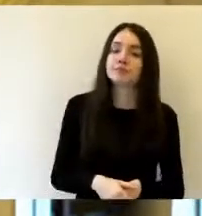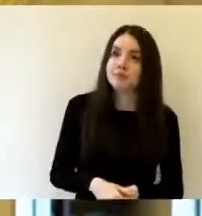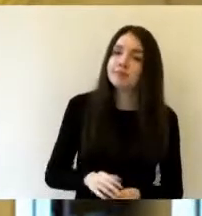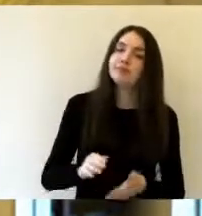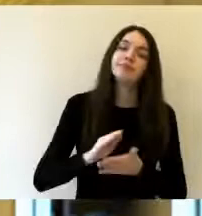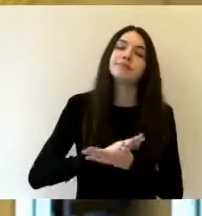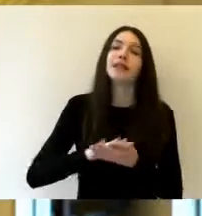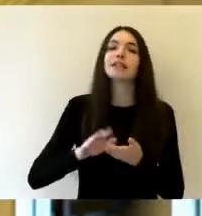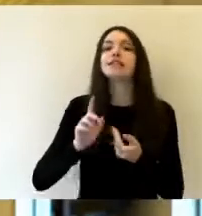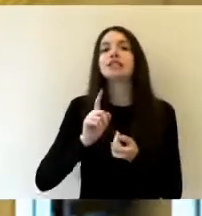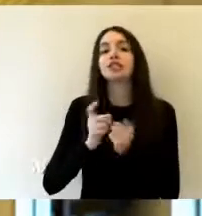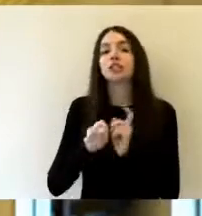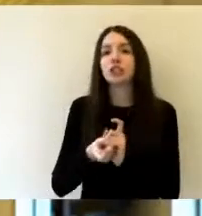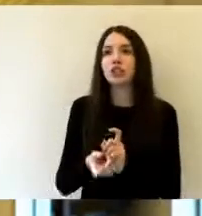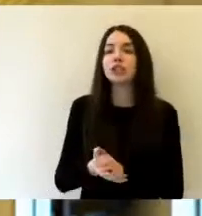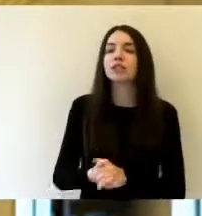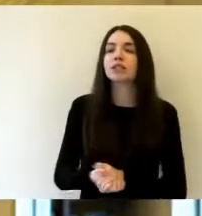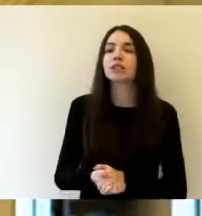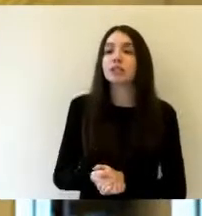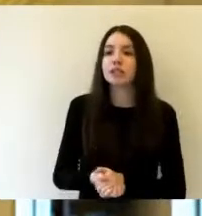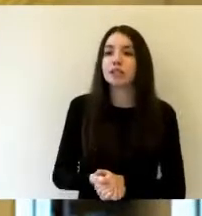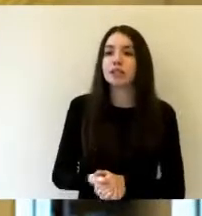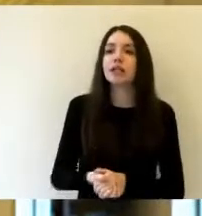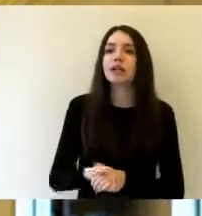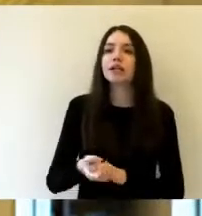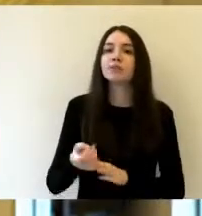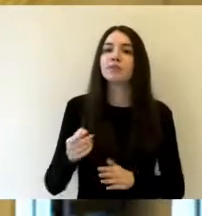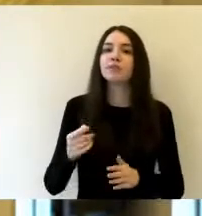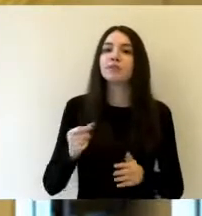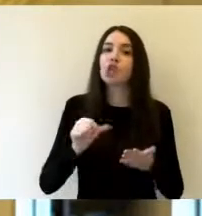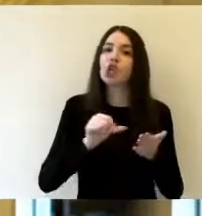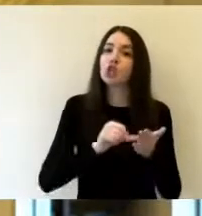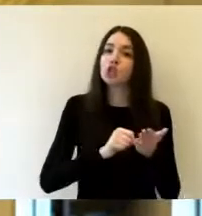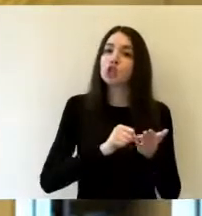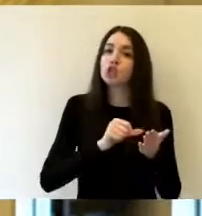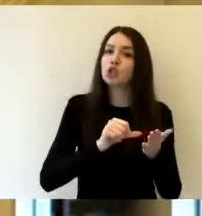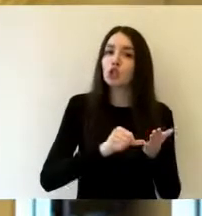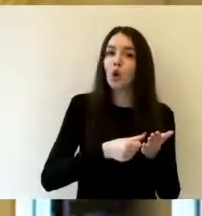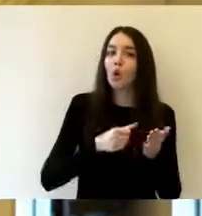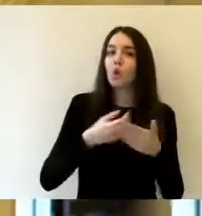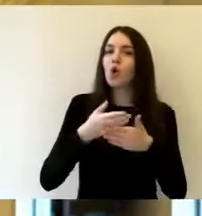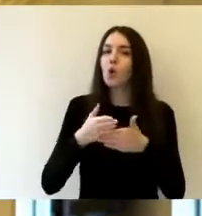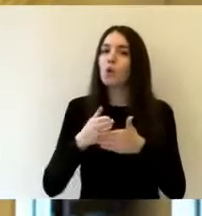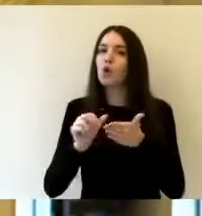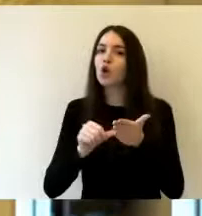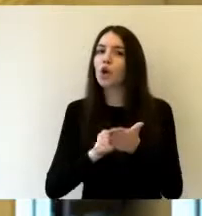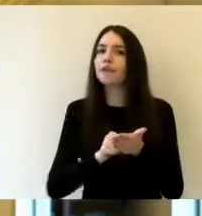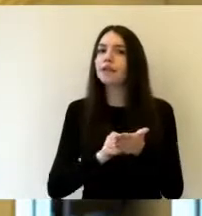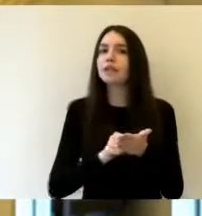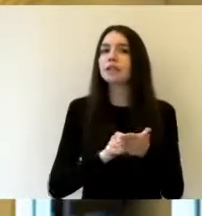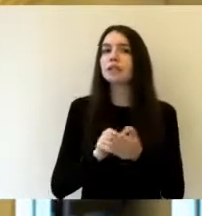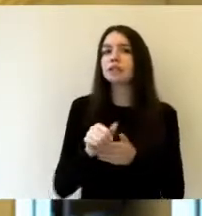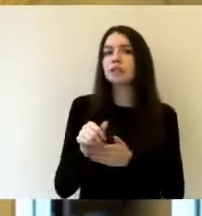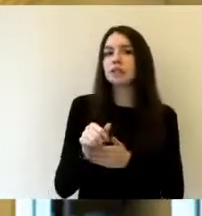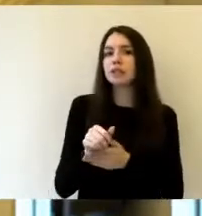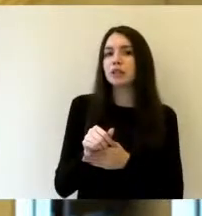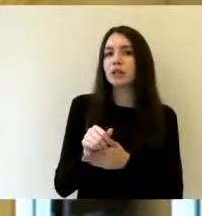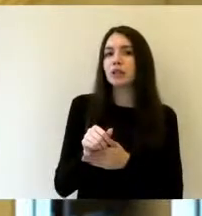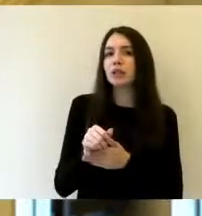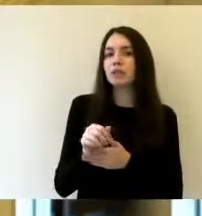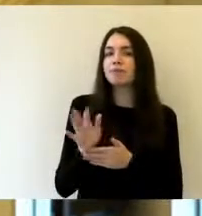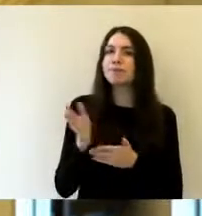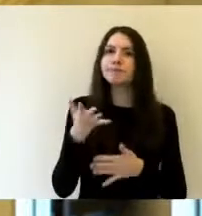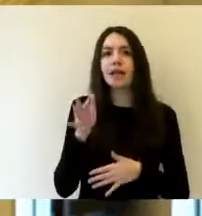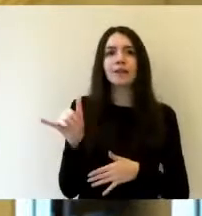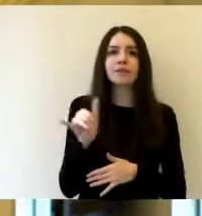Yeah, so I think a lot probably of stone carvers are also wood carvers. It is a very different headspace though.